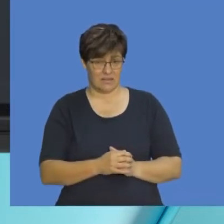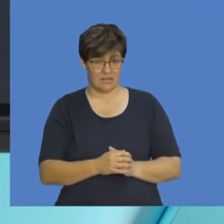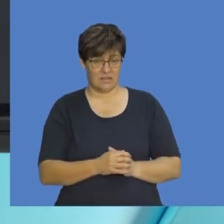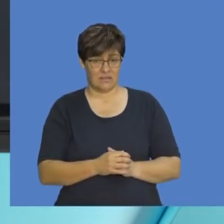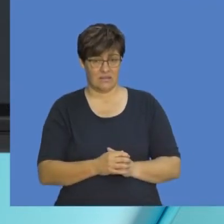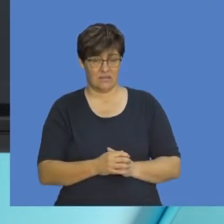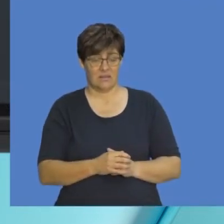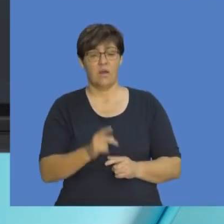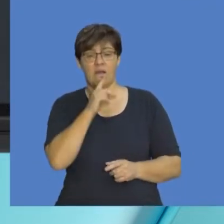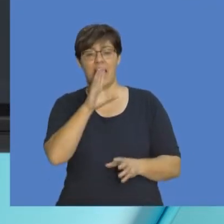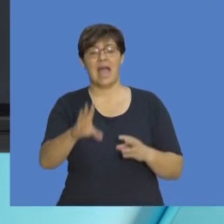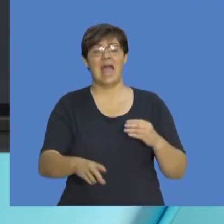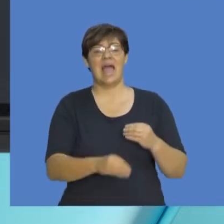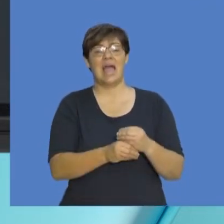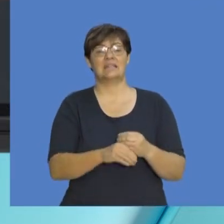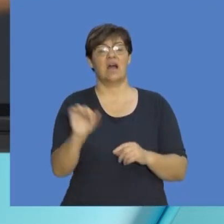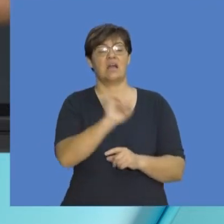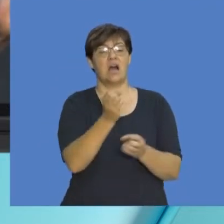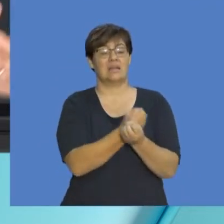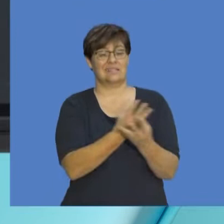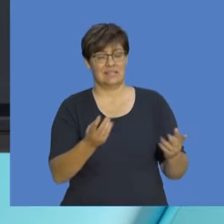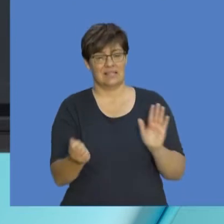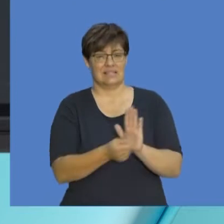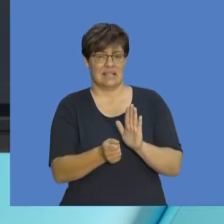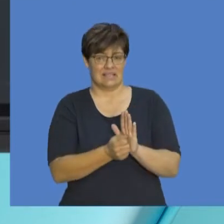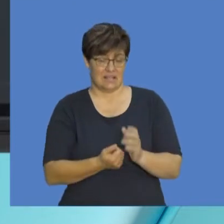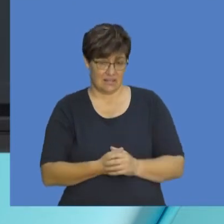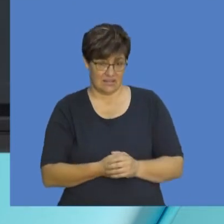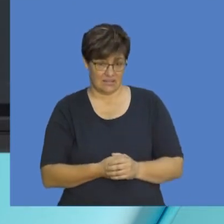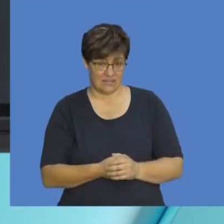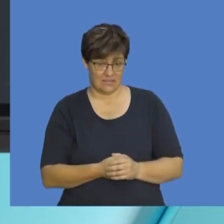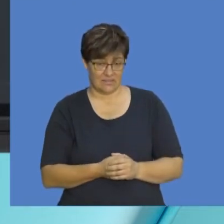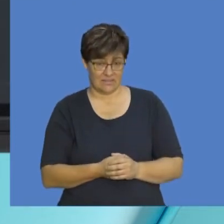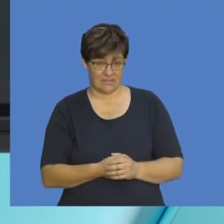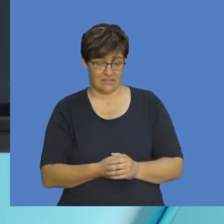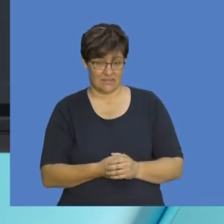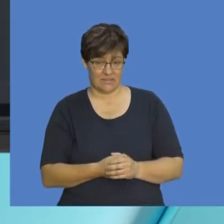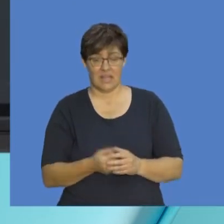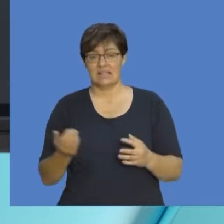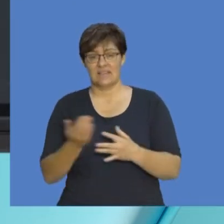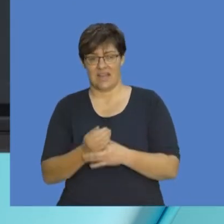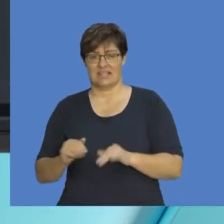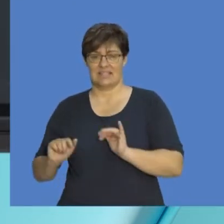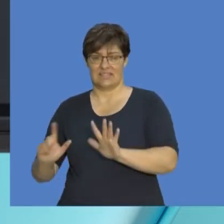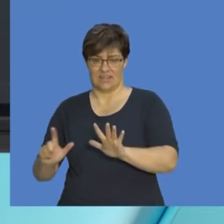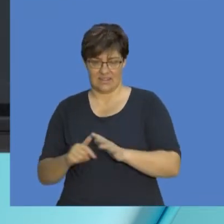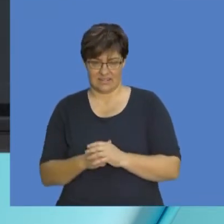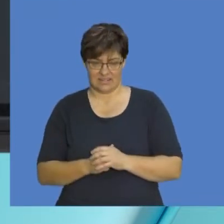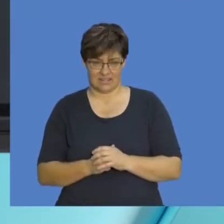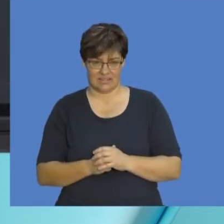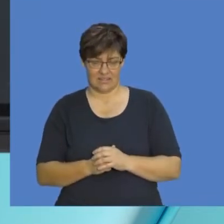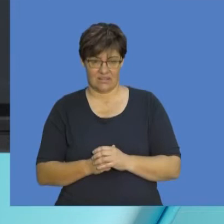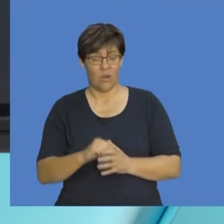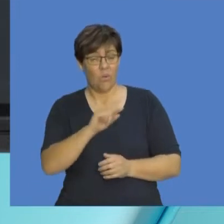we have to add how many cars they sold. Agreed? Divided by 7. Because